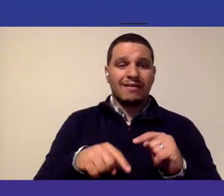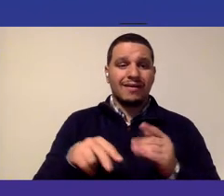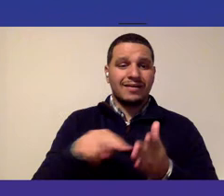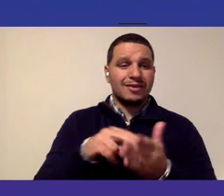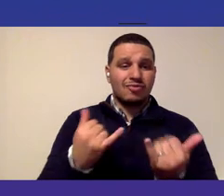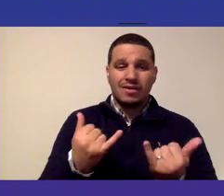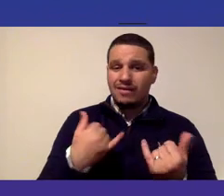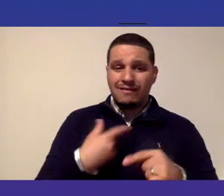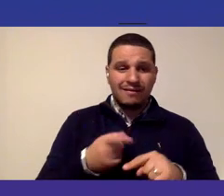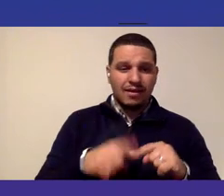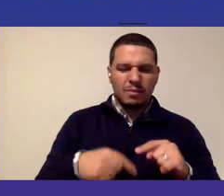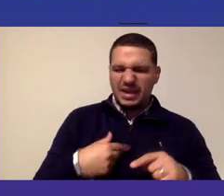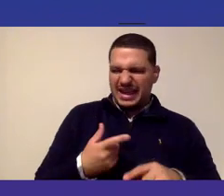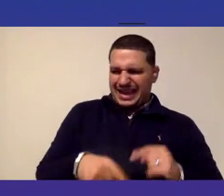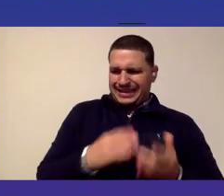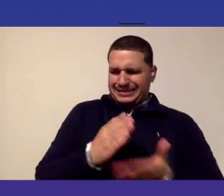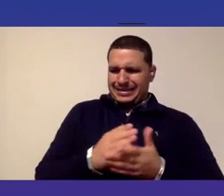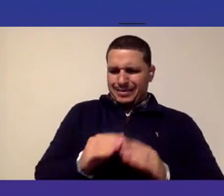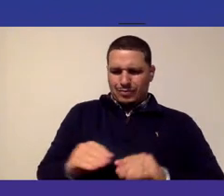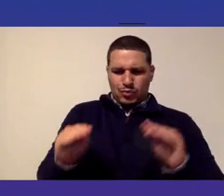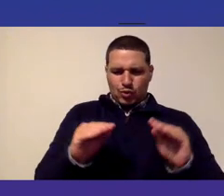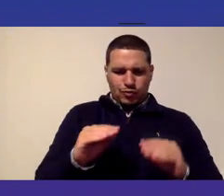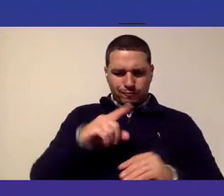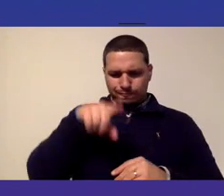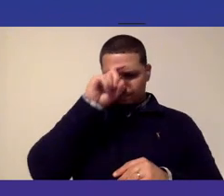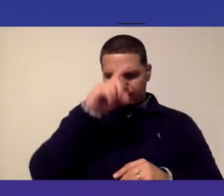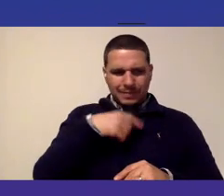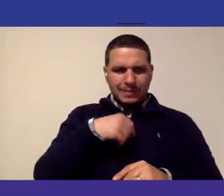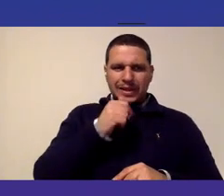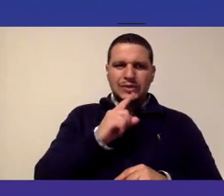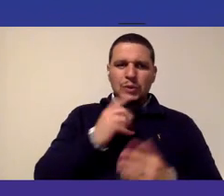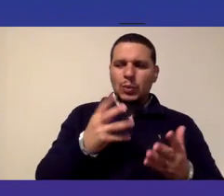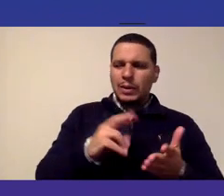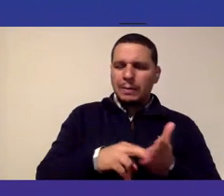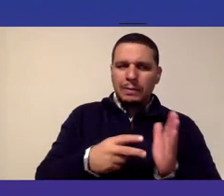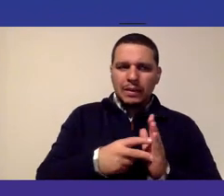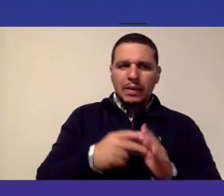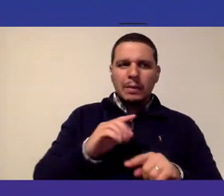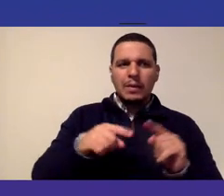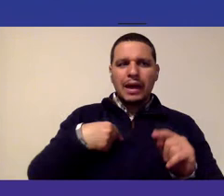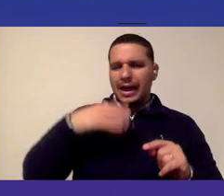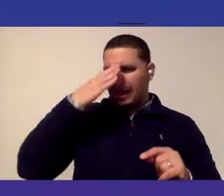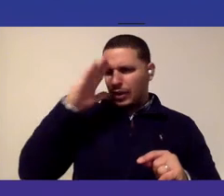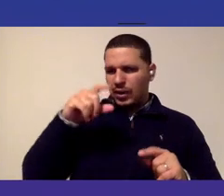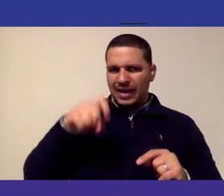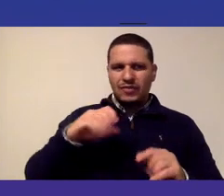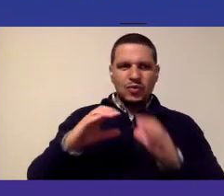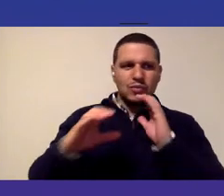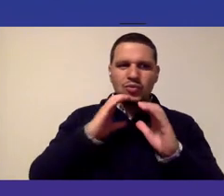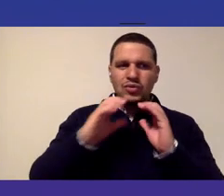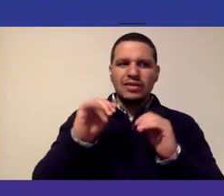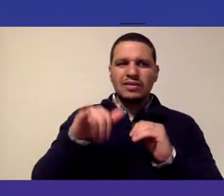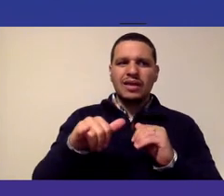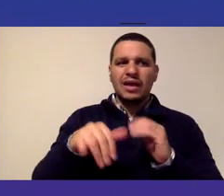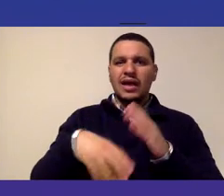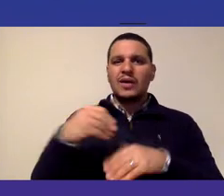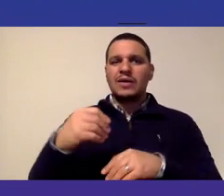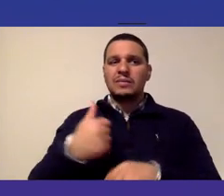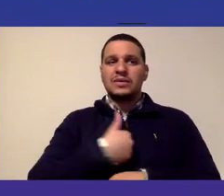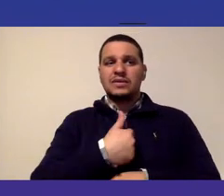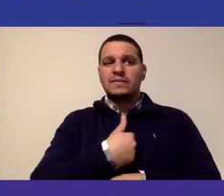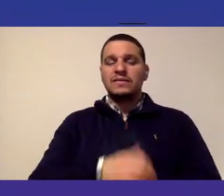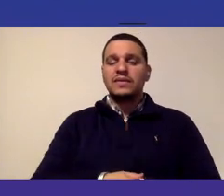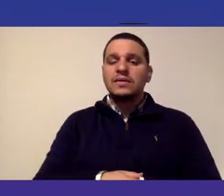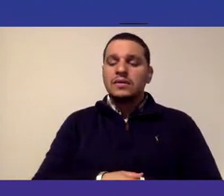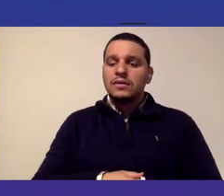can't stop moving. I am unsure of what this means, but I know that I have to communicate this outside of myself. I